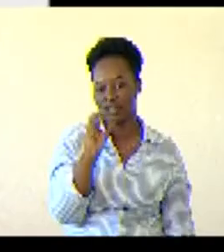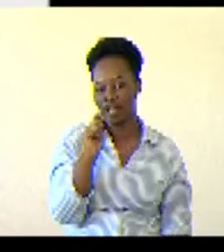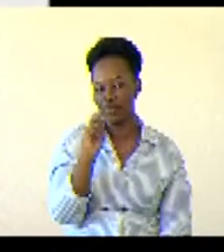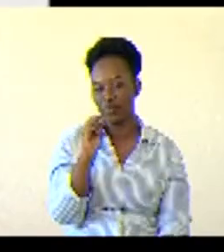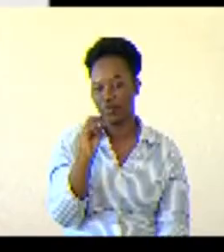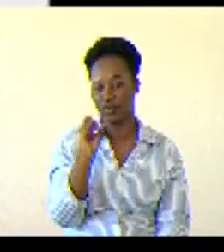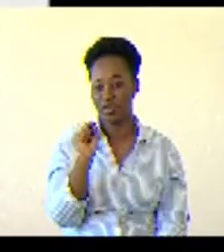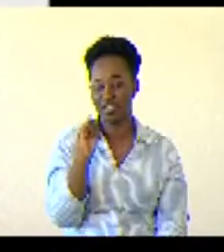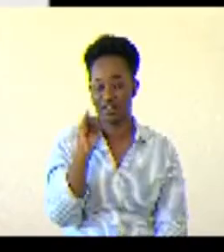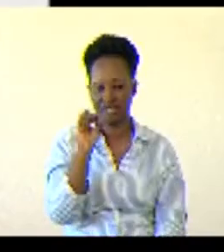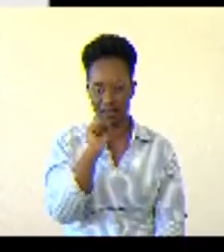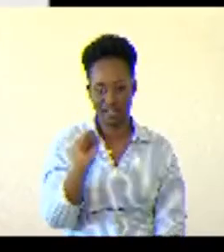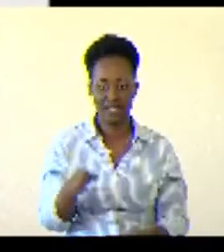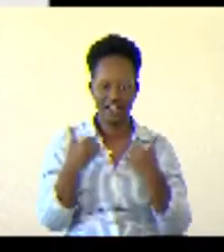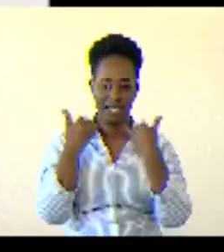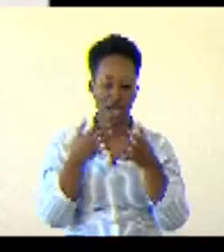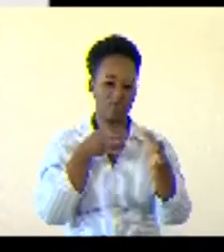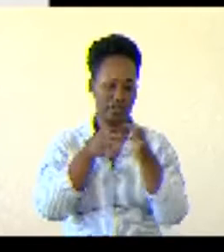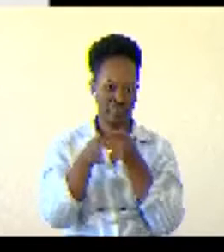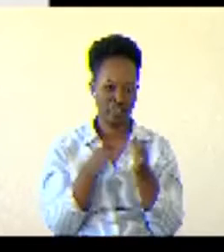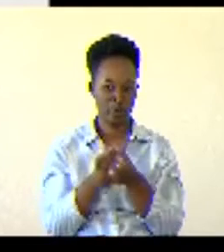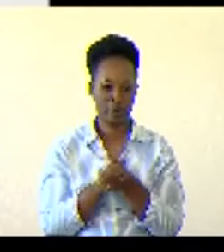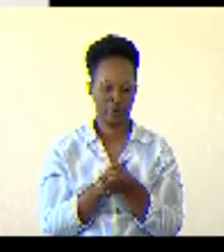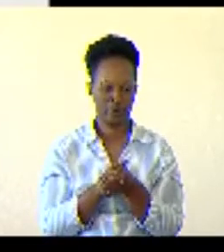Let's have the definitions. Let's go the definition.